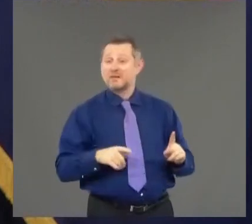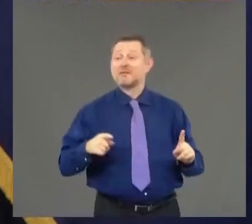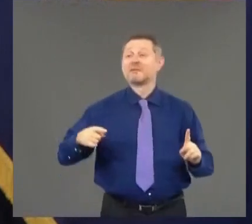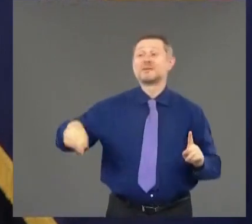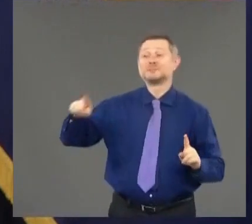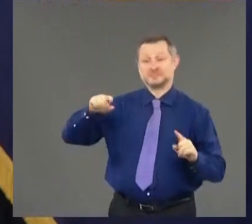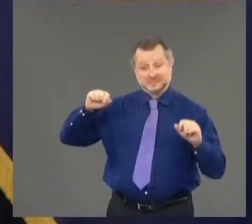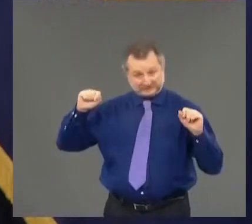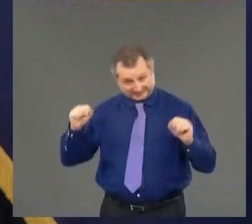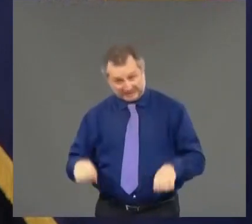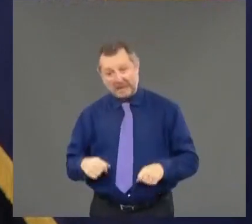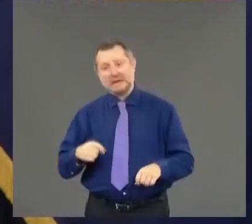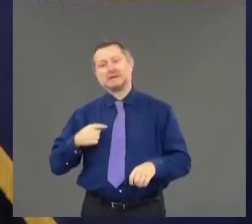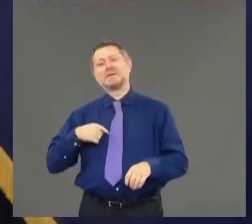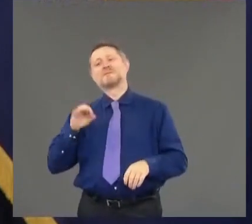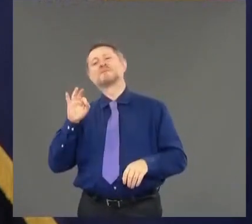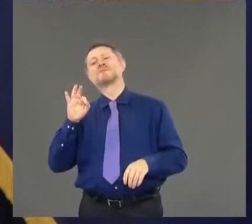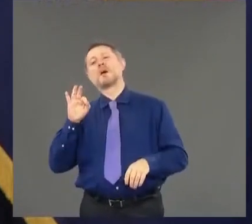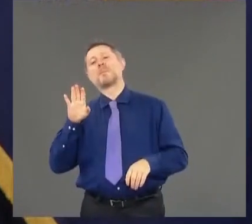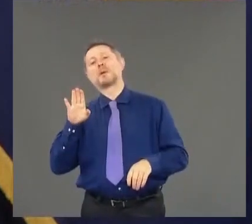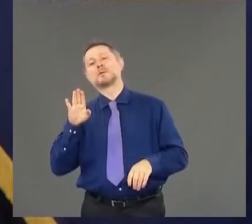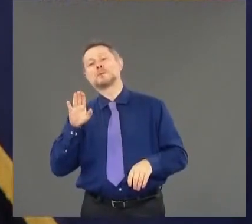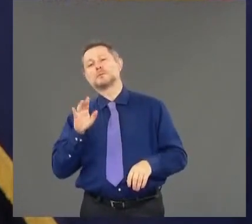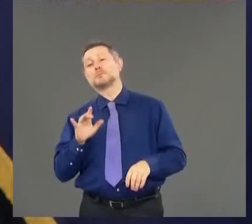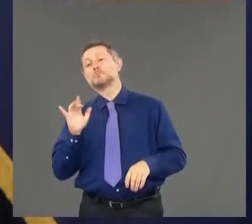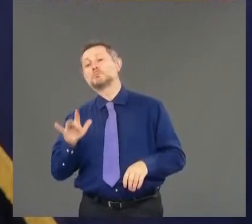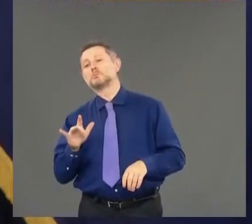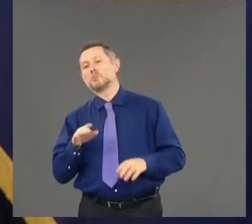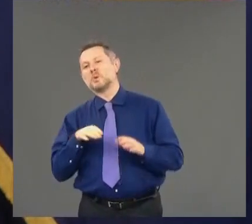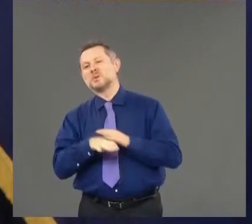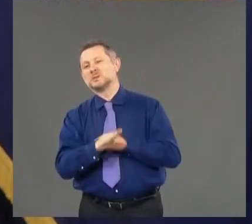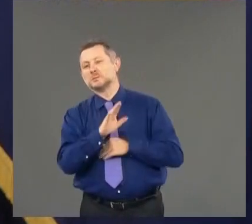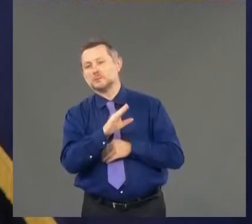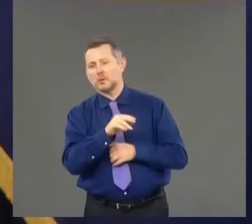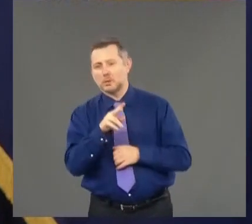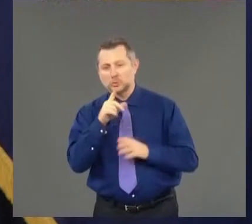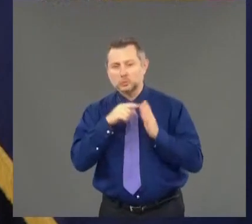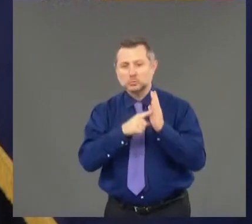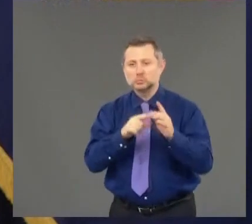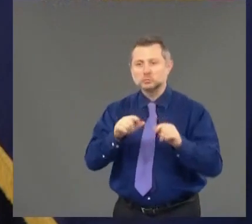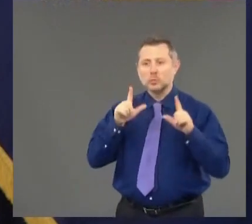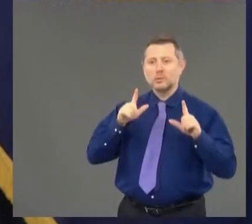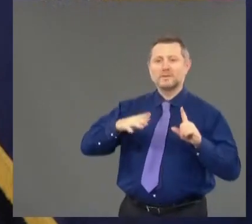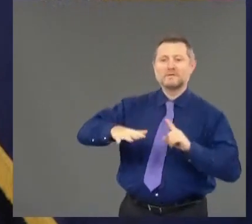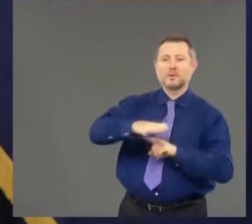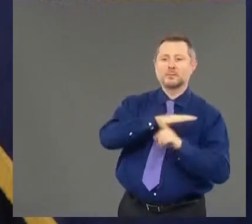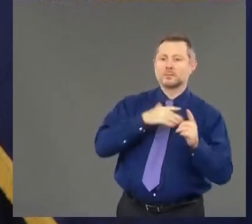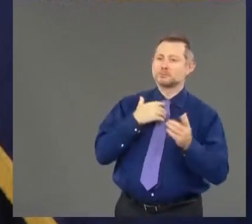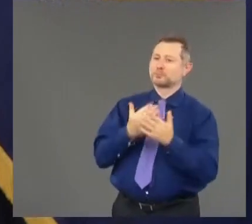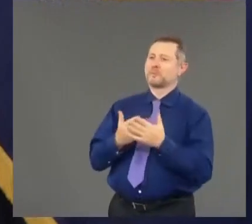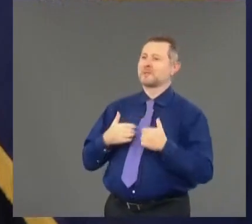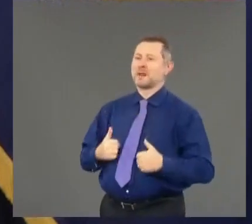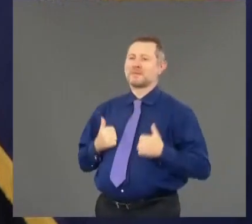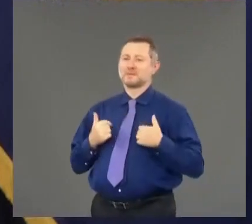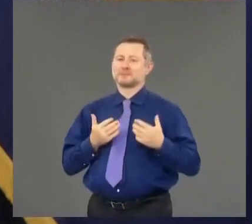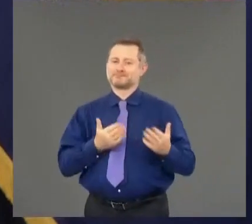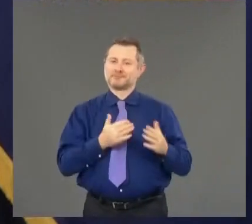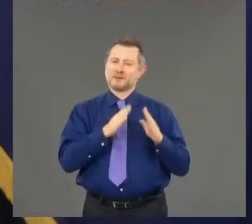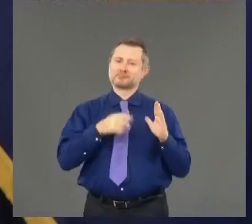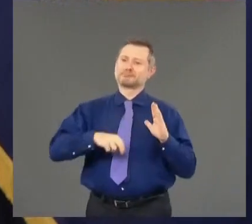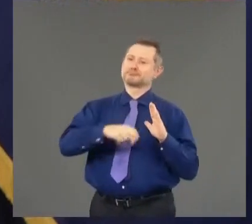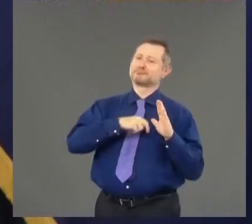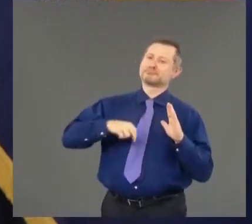the surroundings of the room that you're in to make sure it's a residence. And then when they call you back, it has to be the